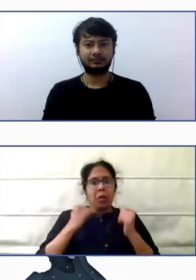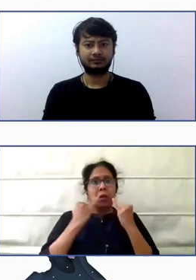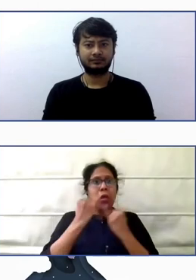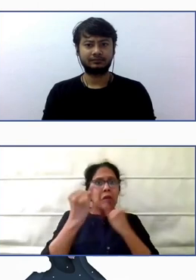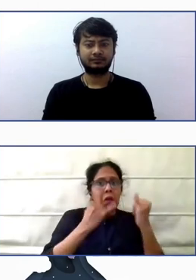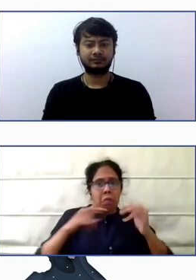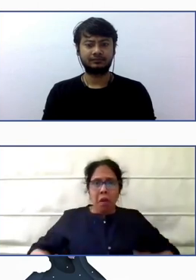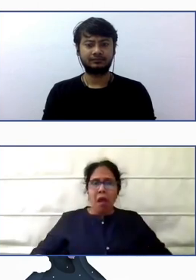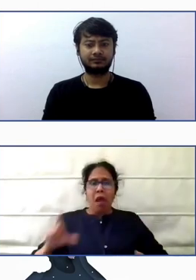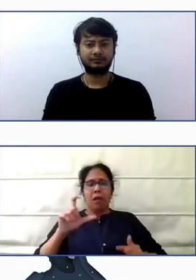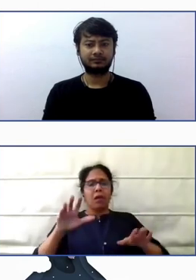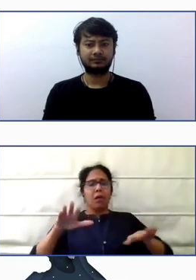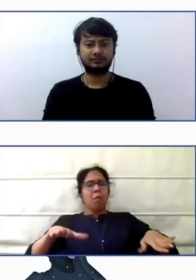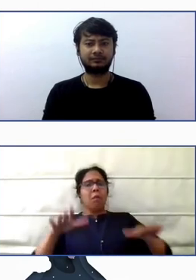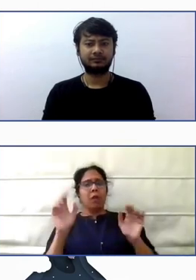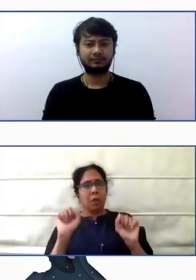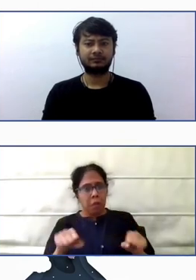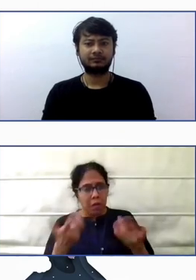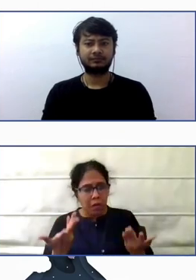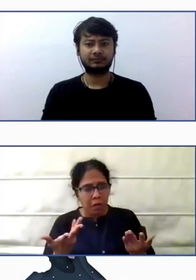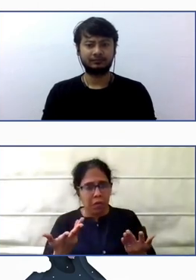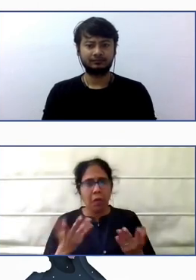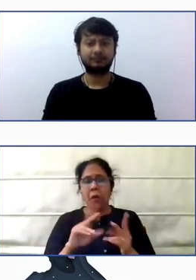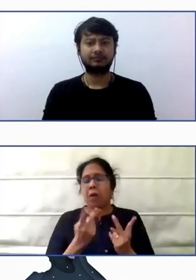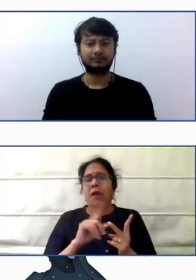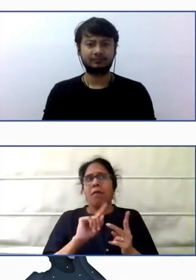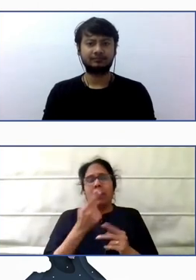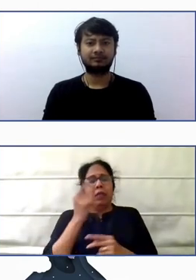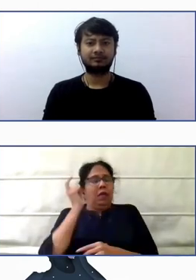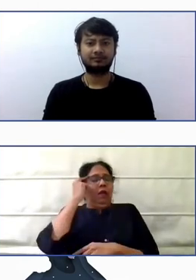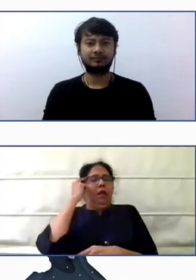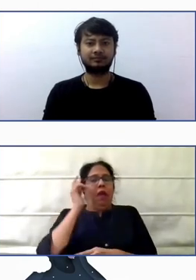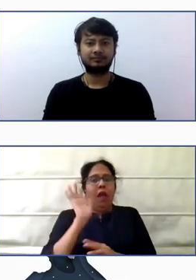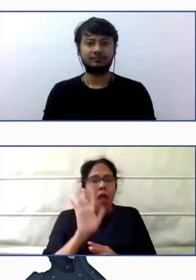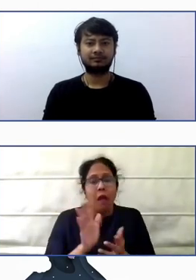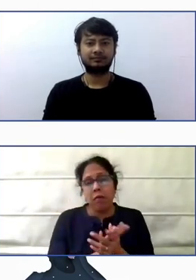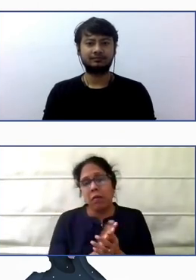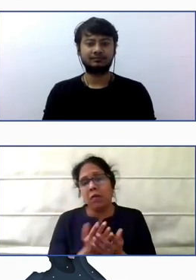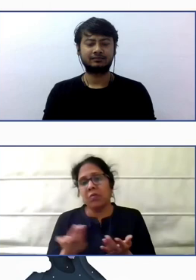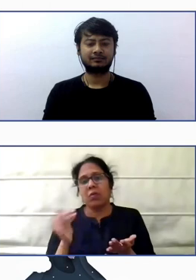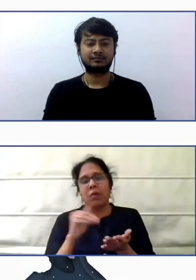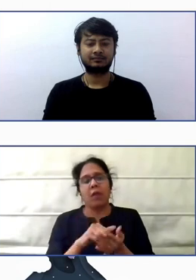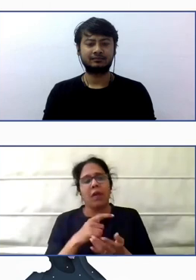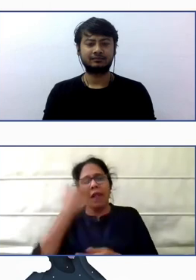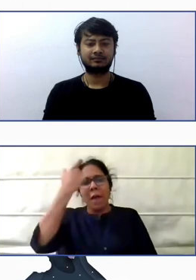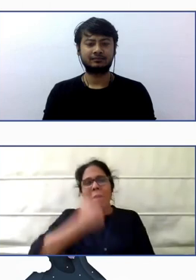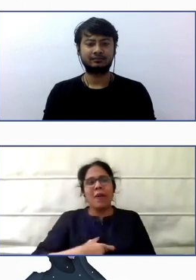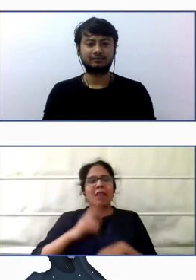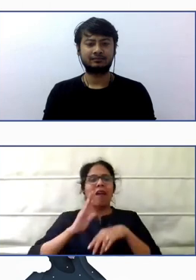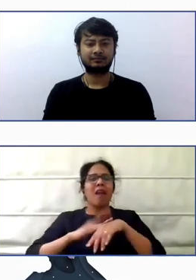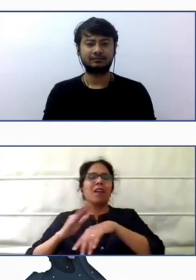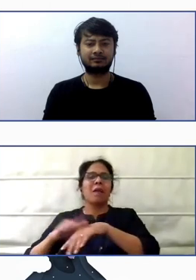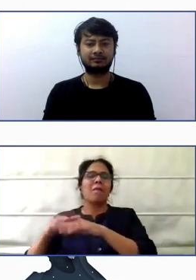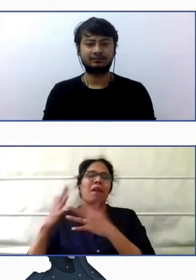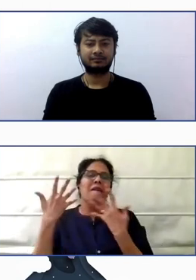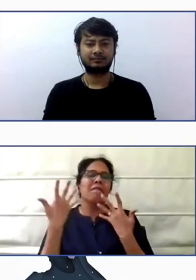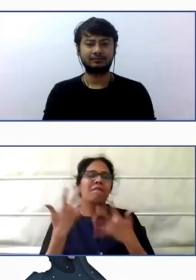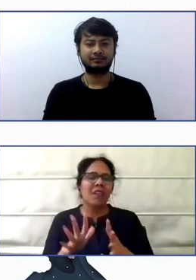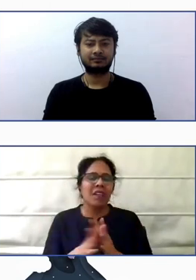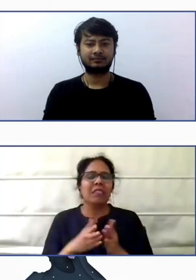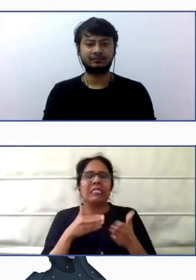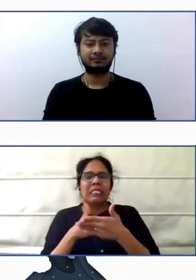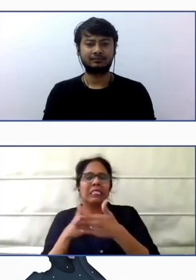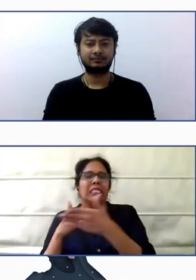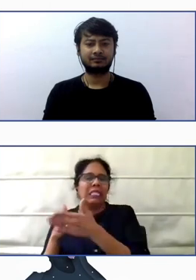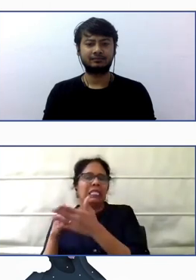comfortable. All those things are the first things that come to my mind. So because, again, this is from personal experience, I've faced many challenges. So